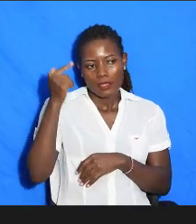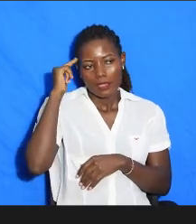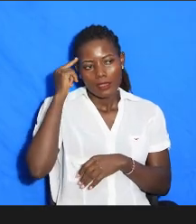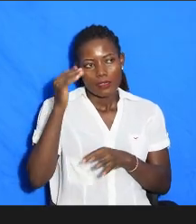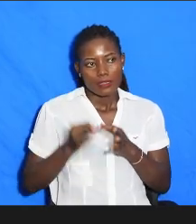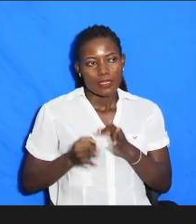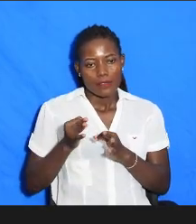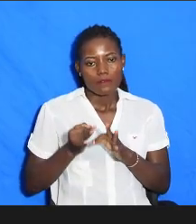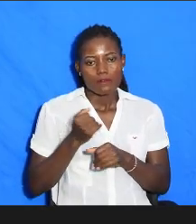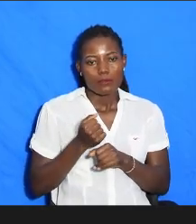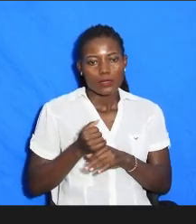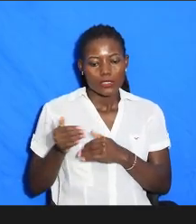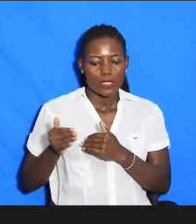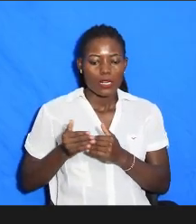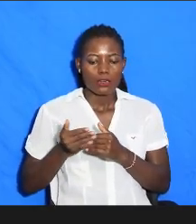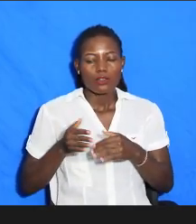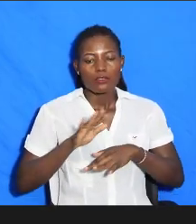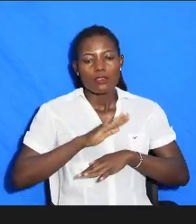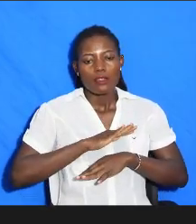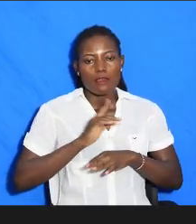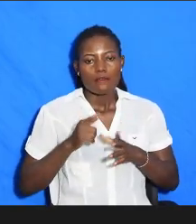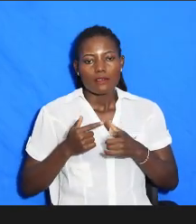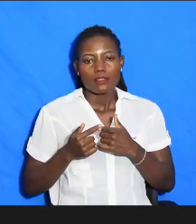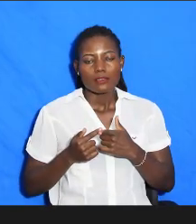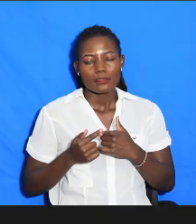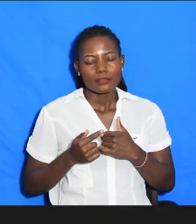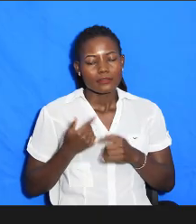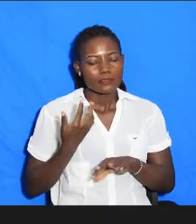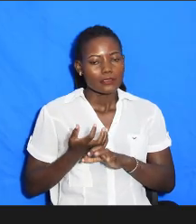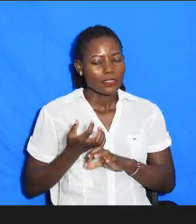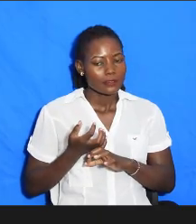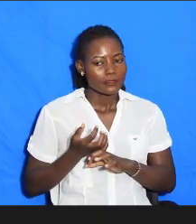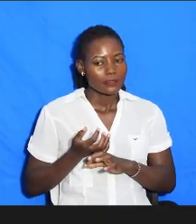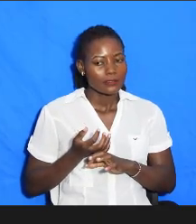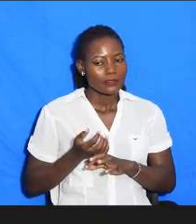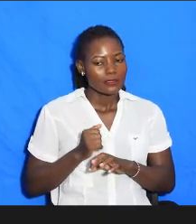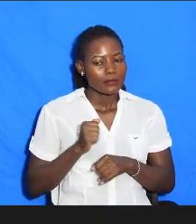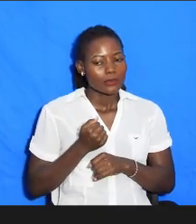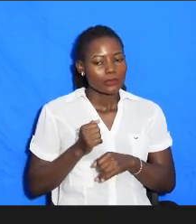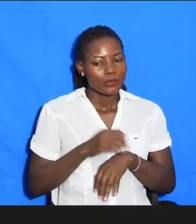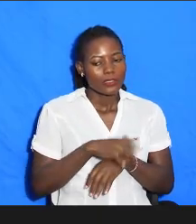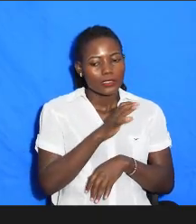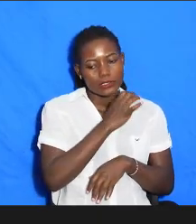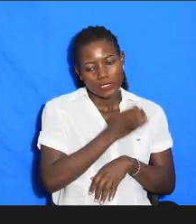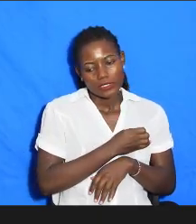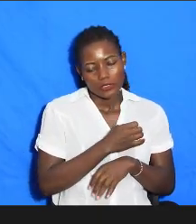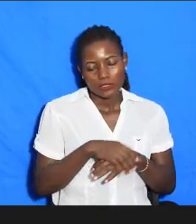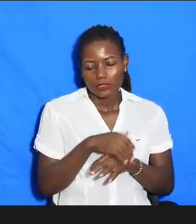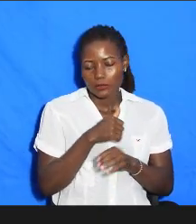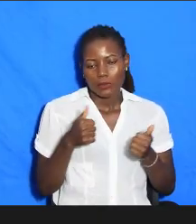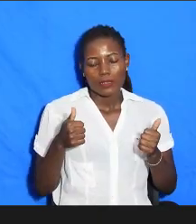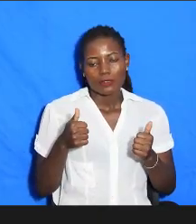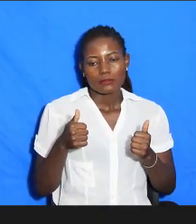races are close enough, you won't recover. I'll say, okay, you'll recover, but you won't recover that much. You'll